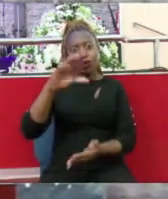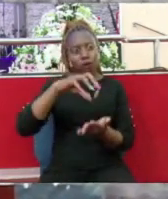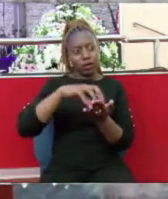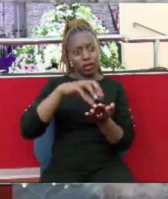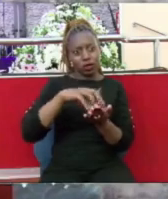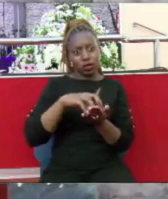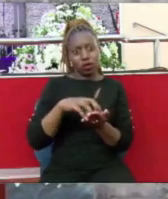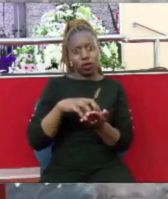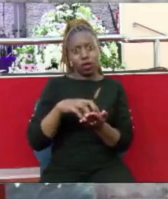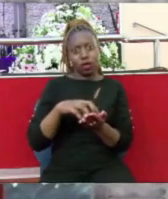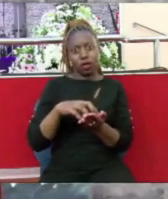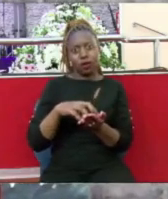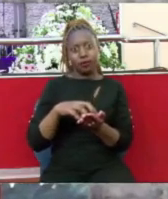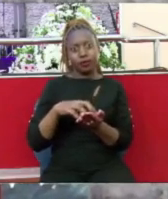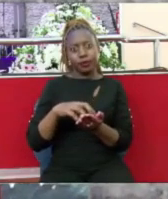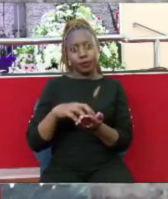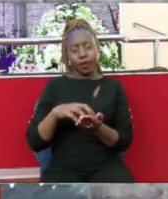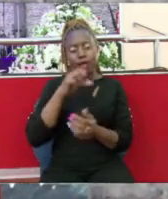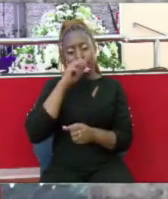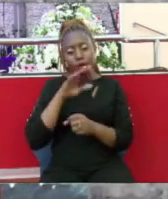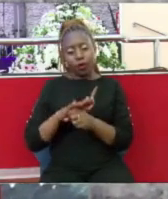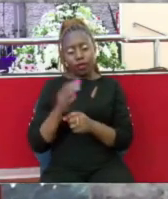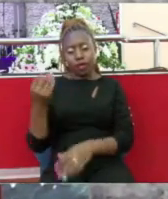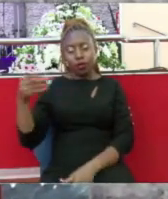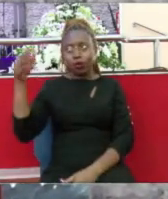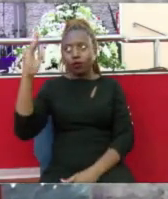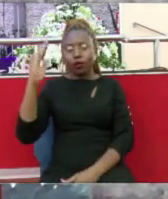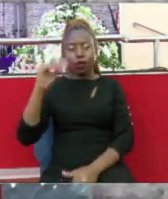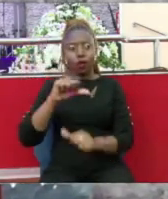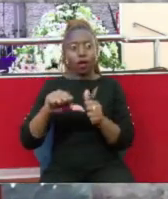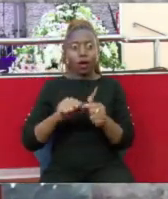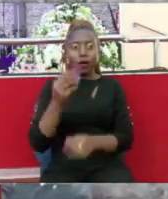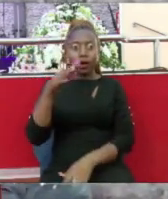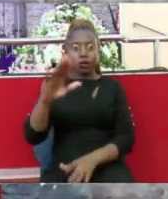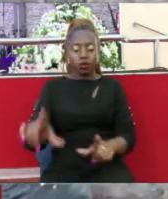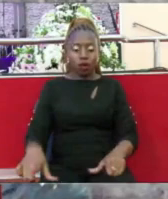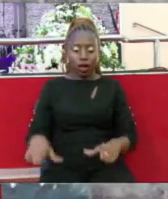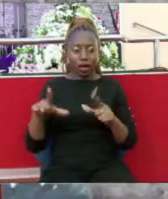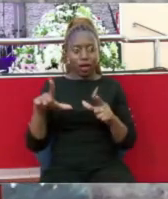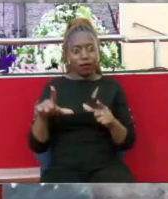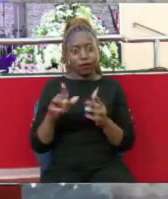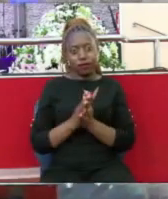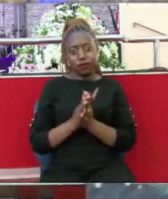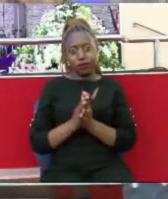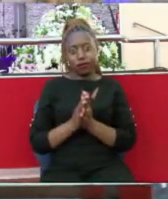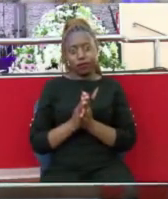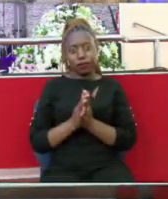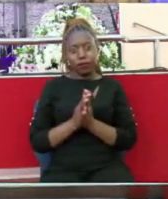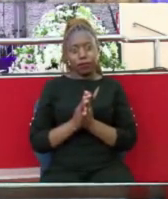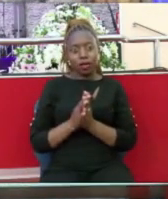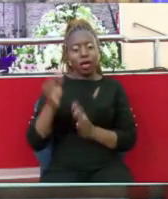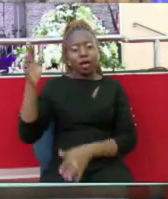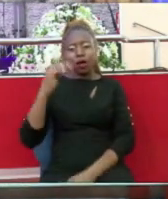God concerning your life. Chukua ahadi za Bwana kuhusu maisha yako. Apply faith to them. Na uweke imani ndani mwako. Where he says you will be the head and not